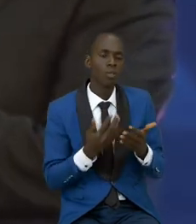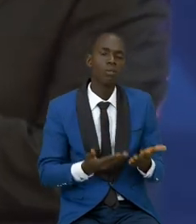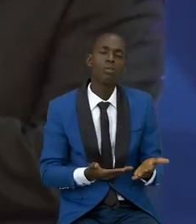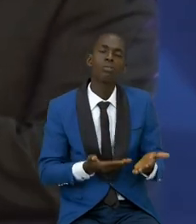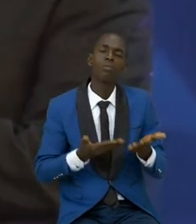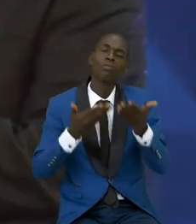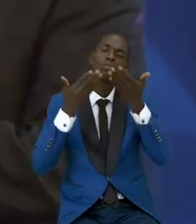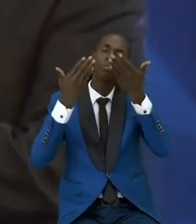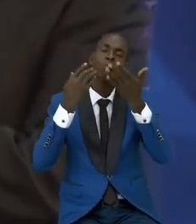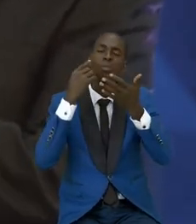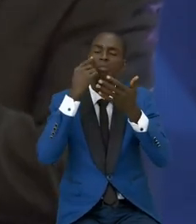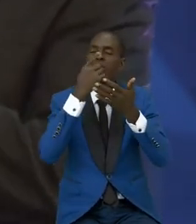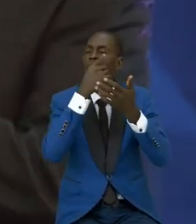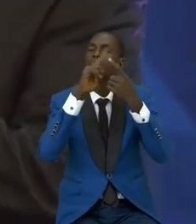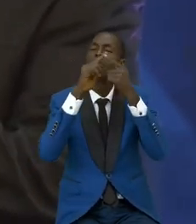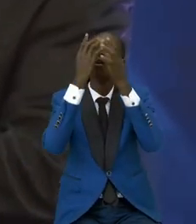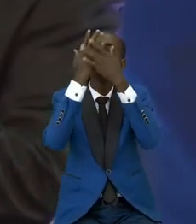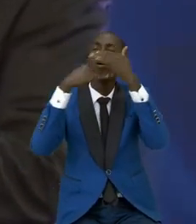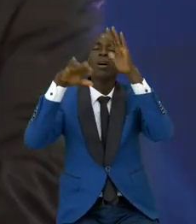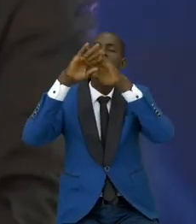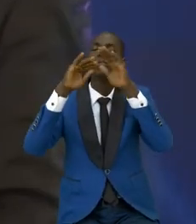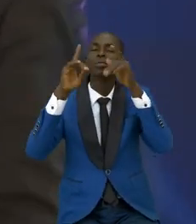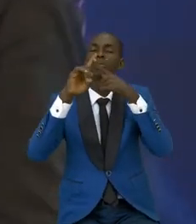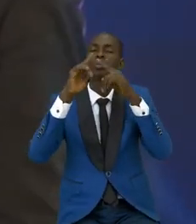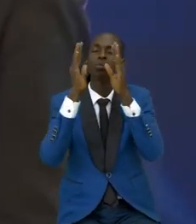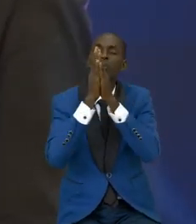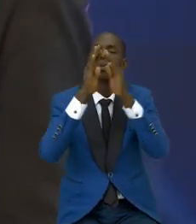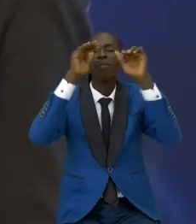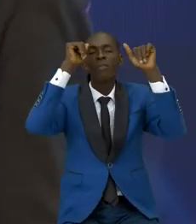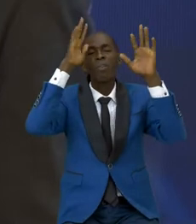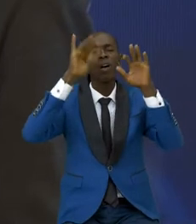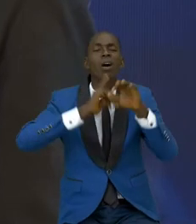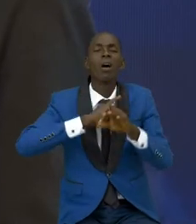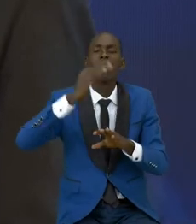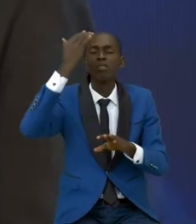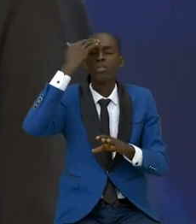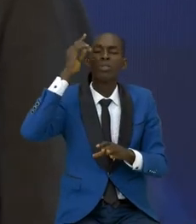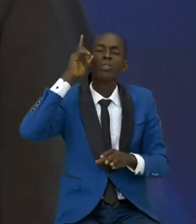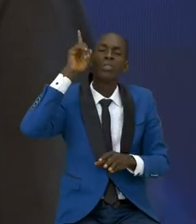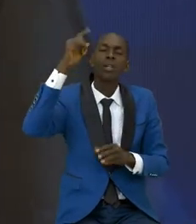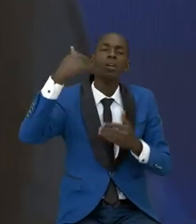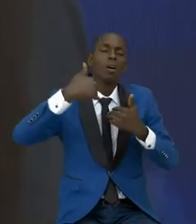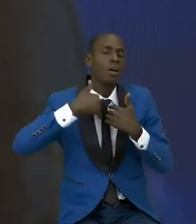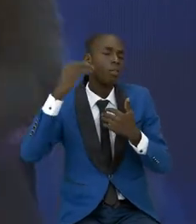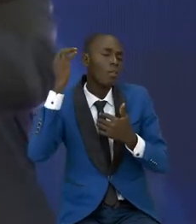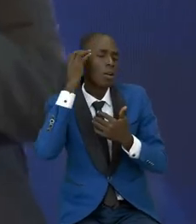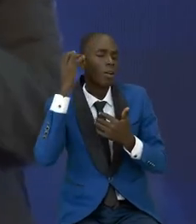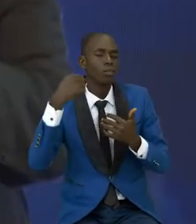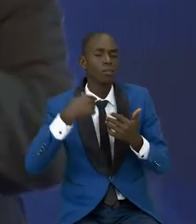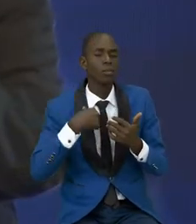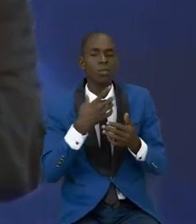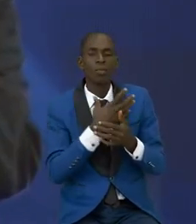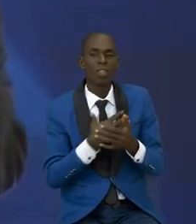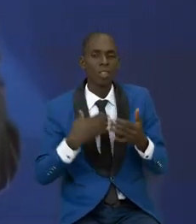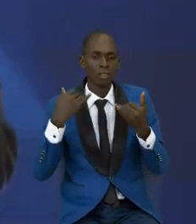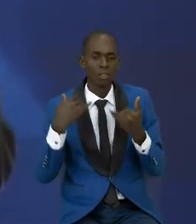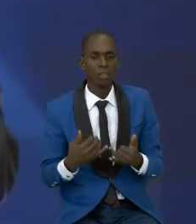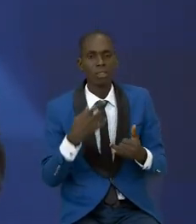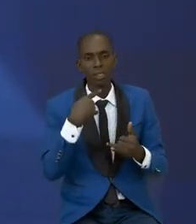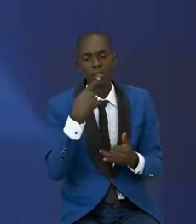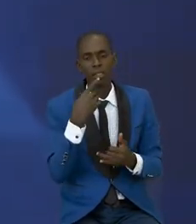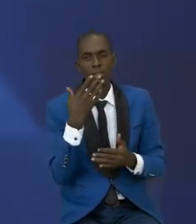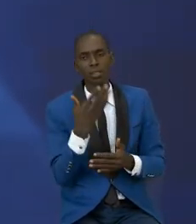to heaven. And he says, Father, I know that thou hast heard me. And now he says,